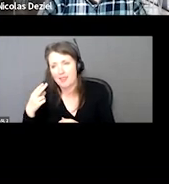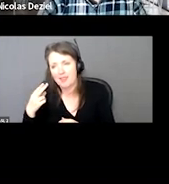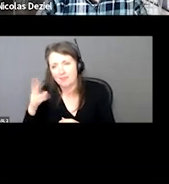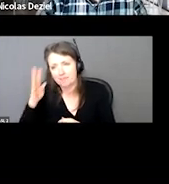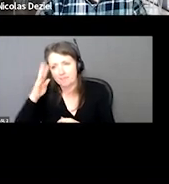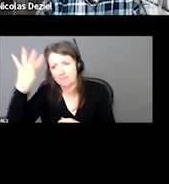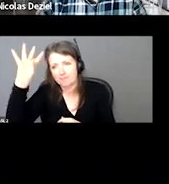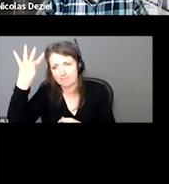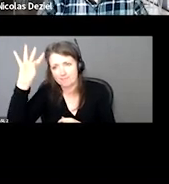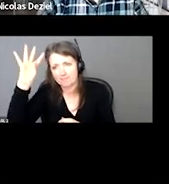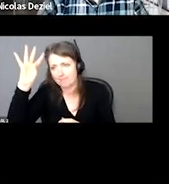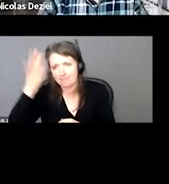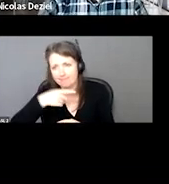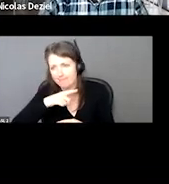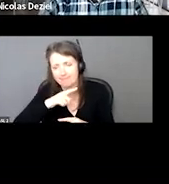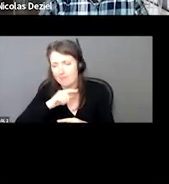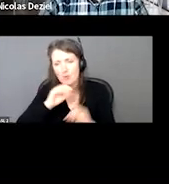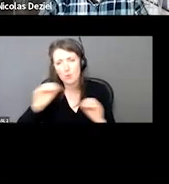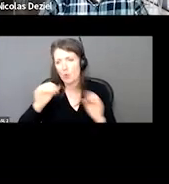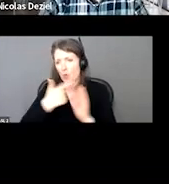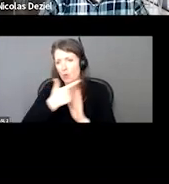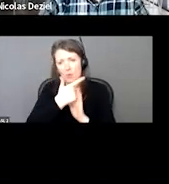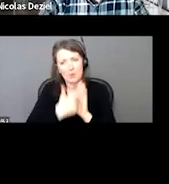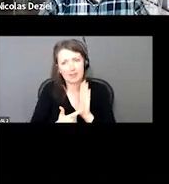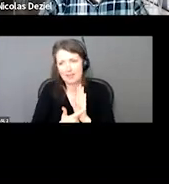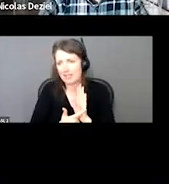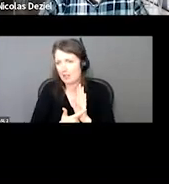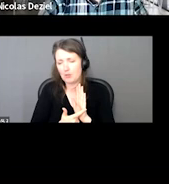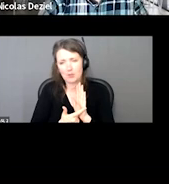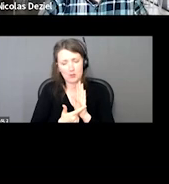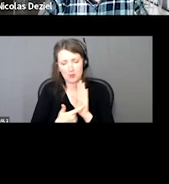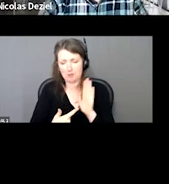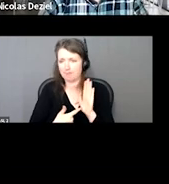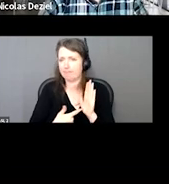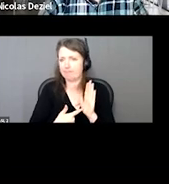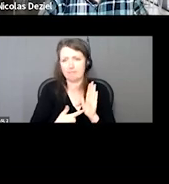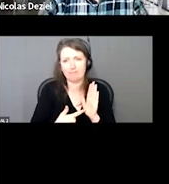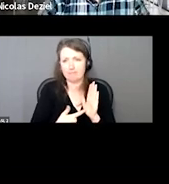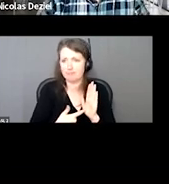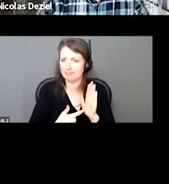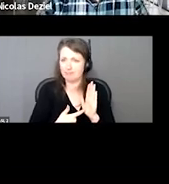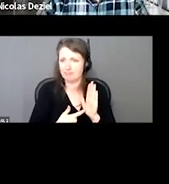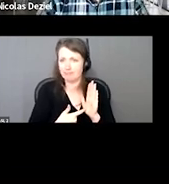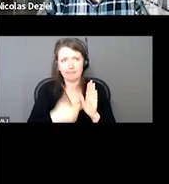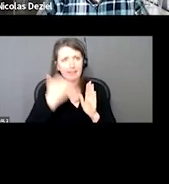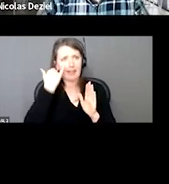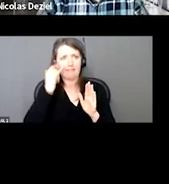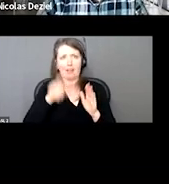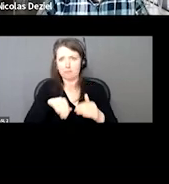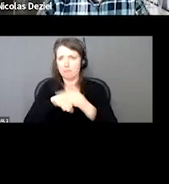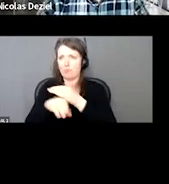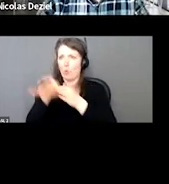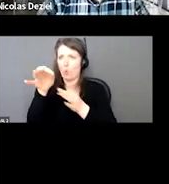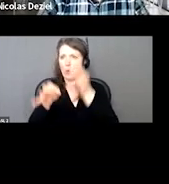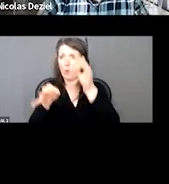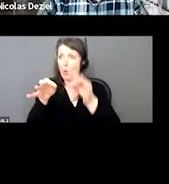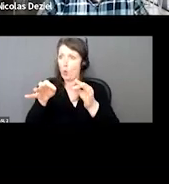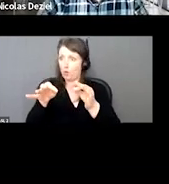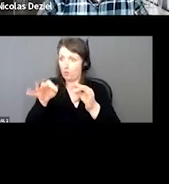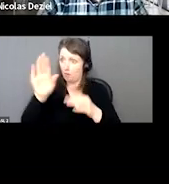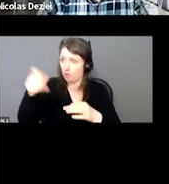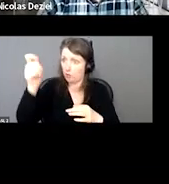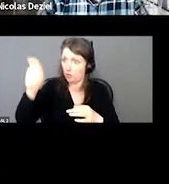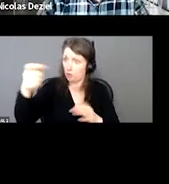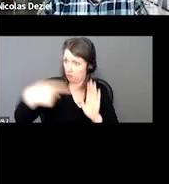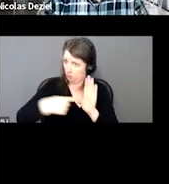So it has no legal weight per se. So if you basically you write something down, could